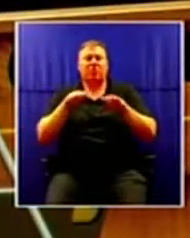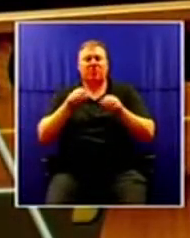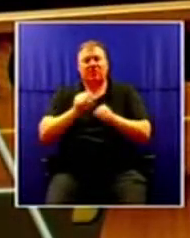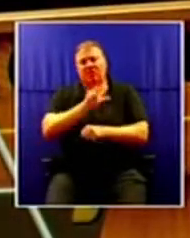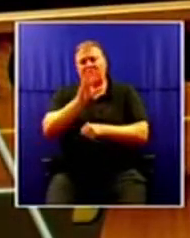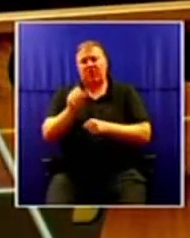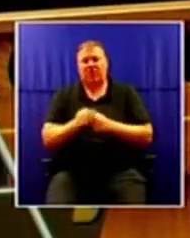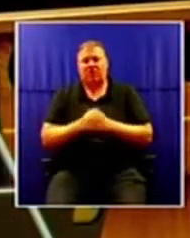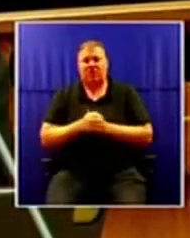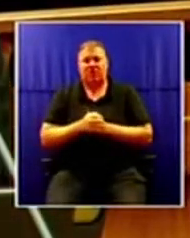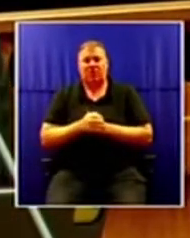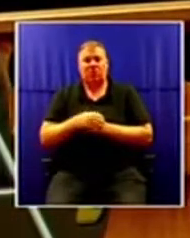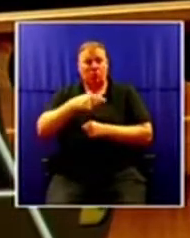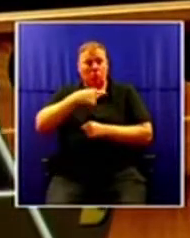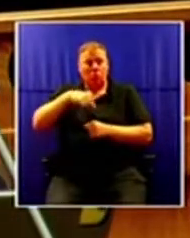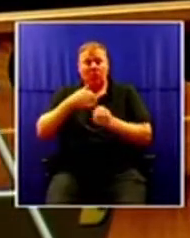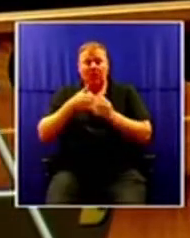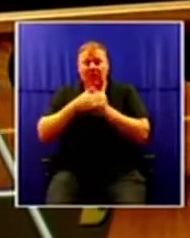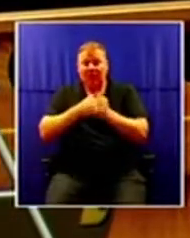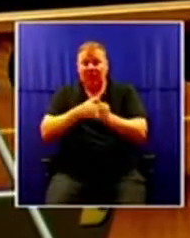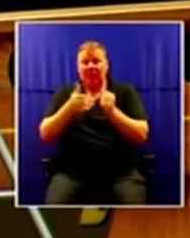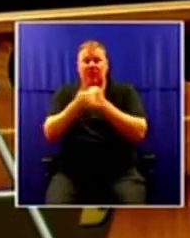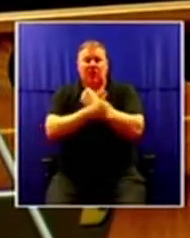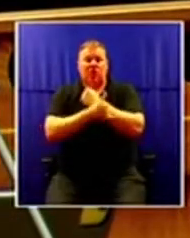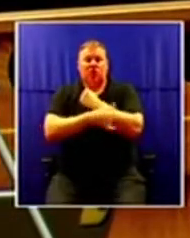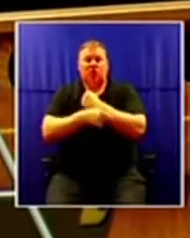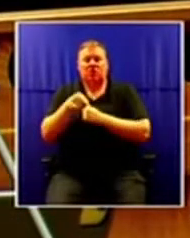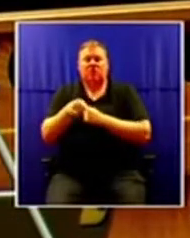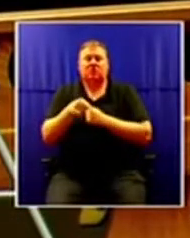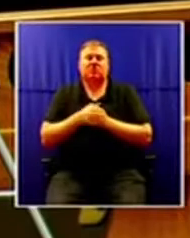will continue to lead this country